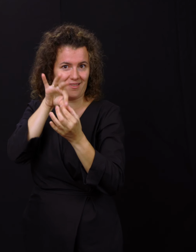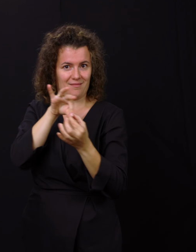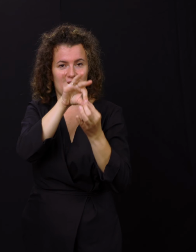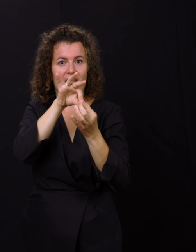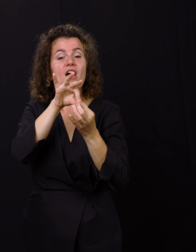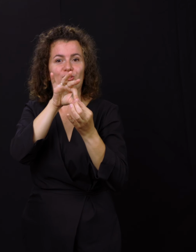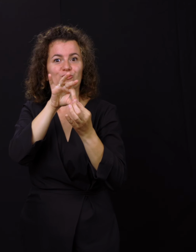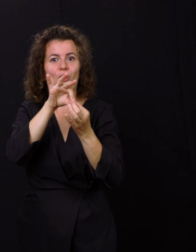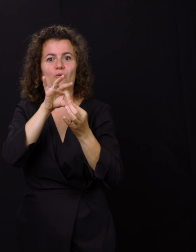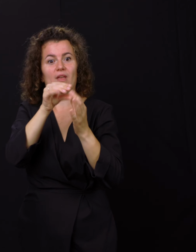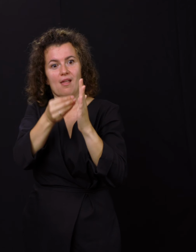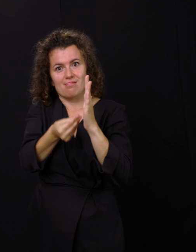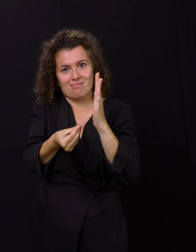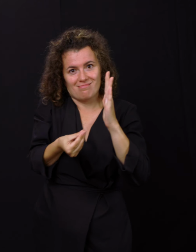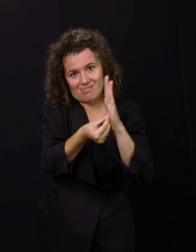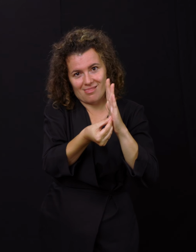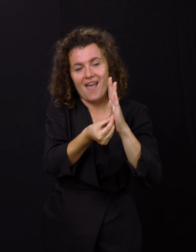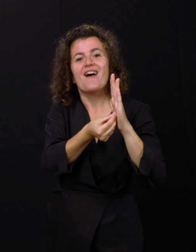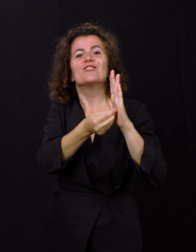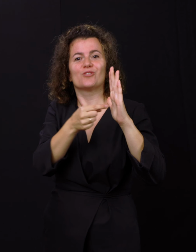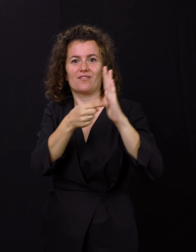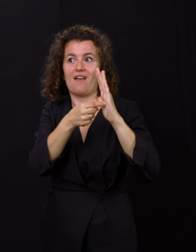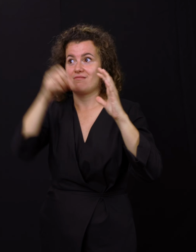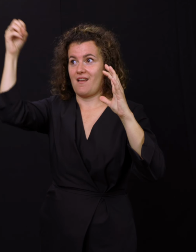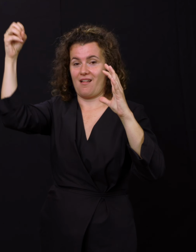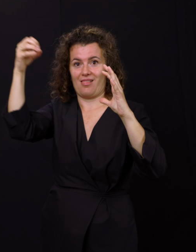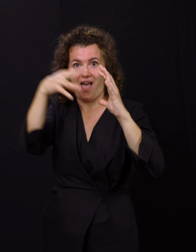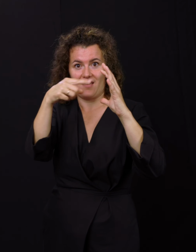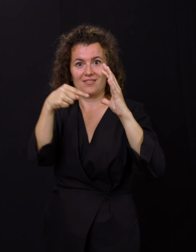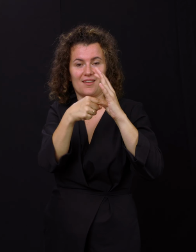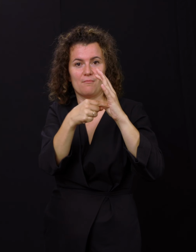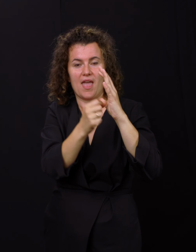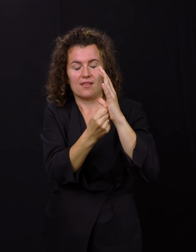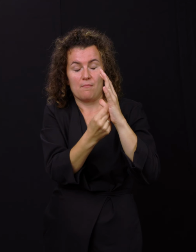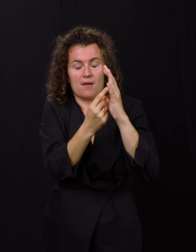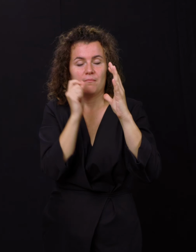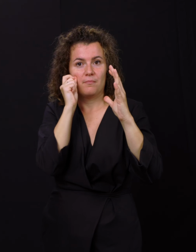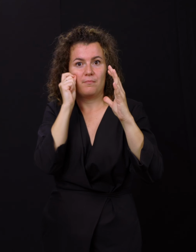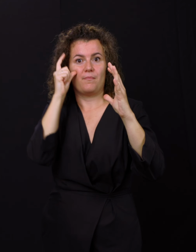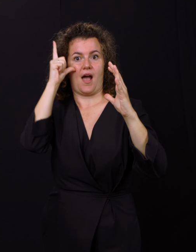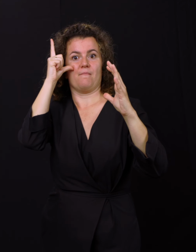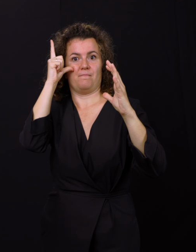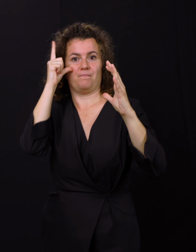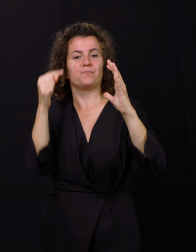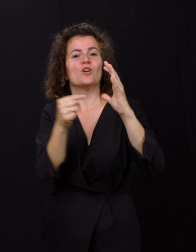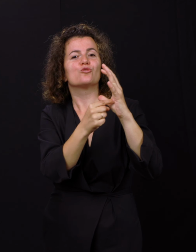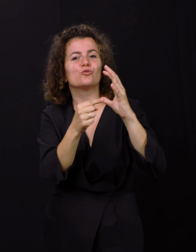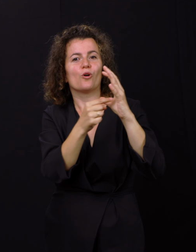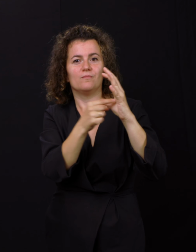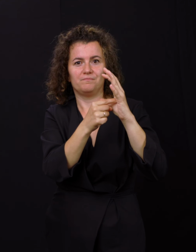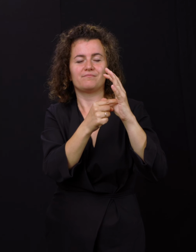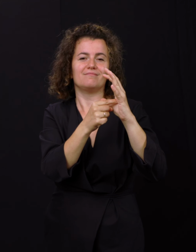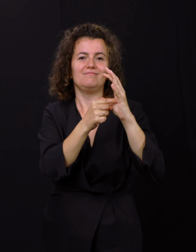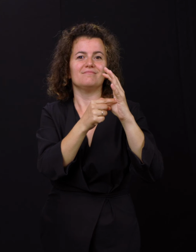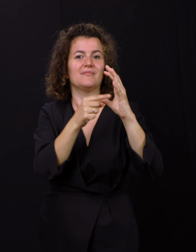them light-activatable again. This protein, what we bring in, is called the optogenetic sensor, or the